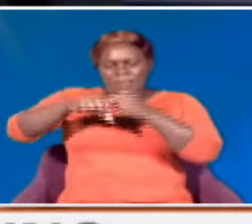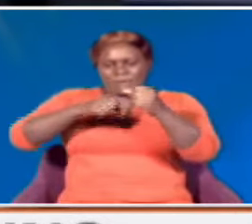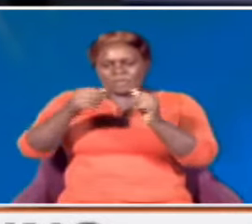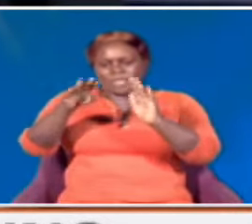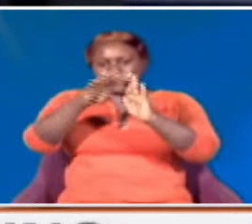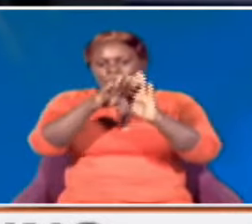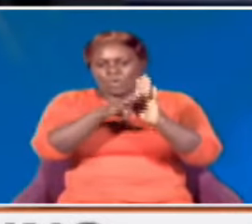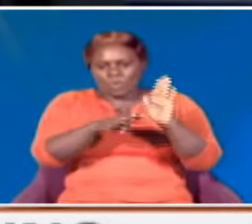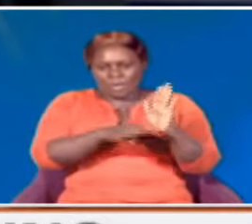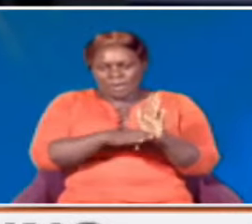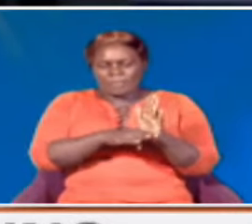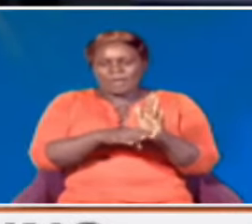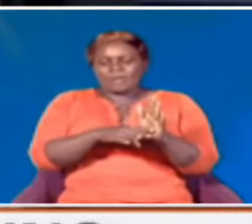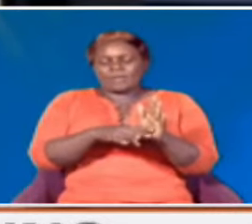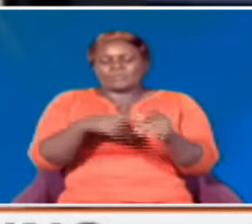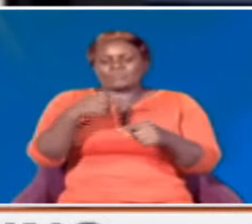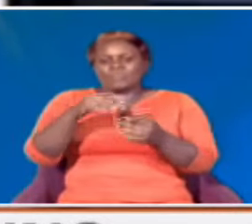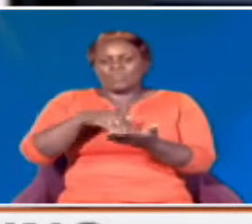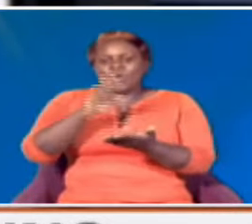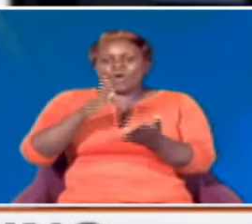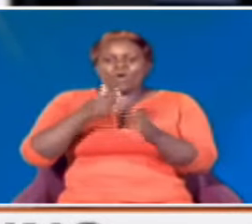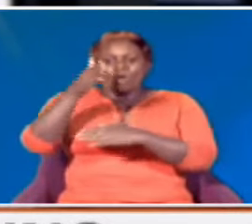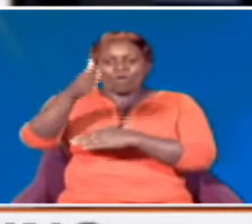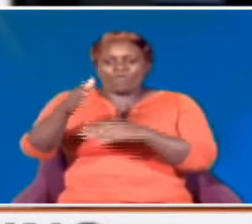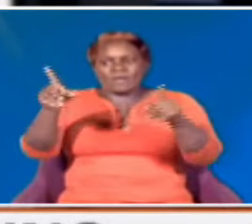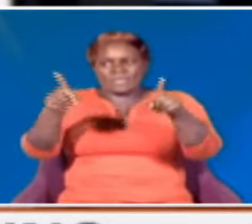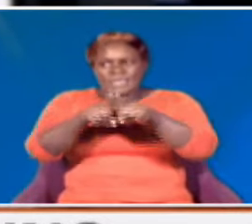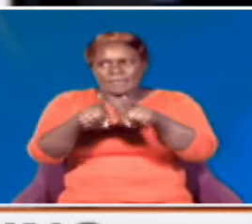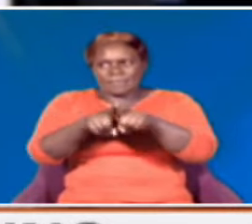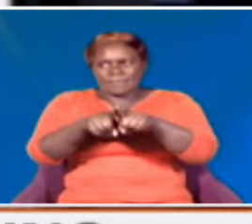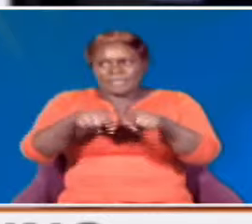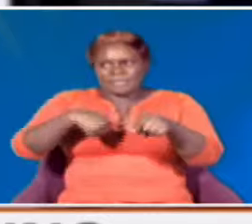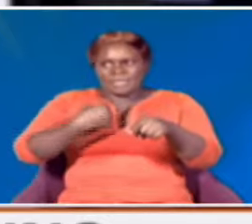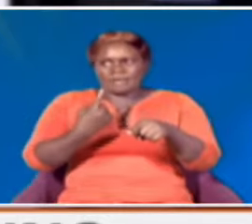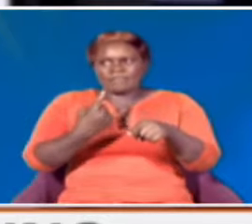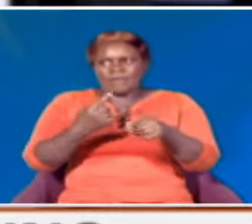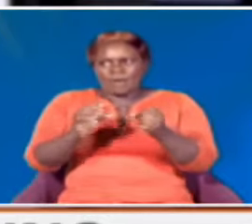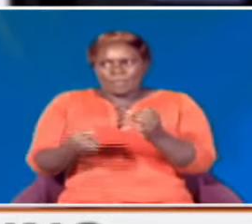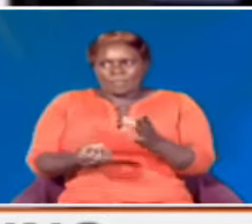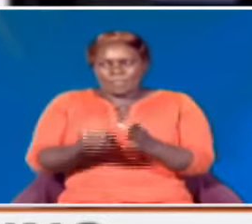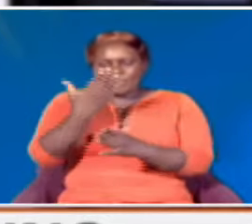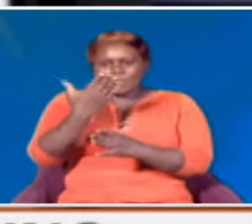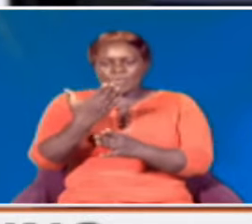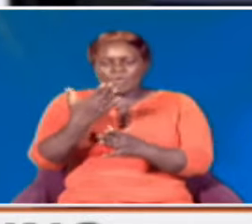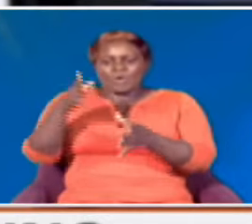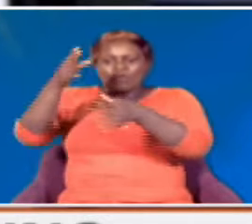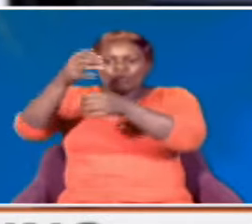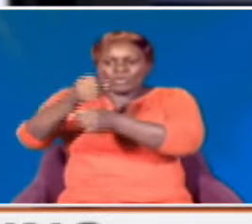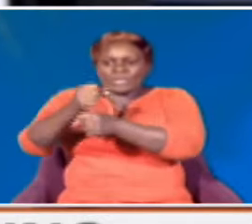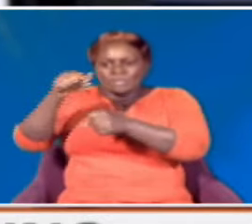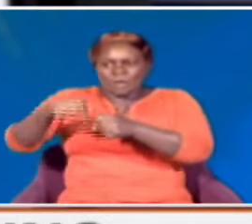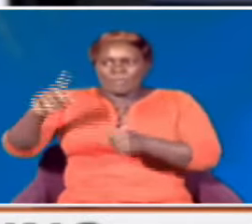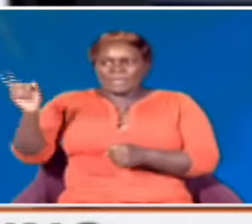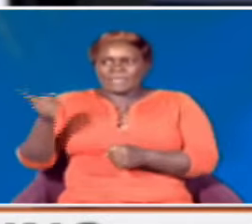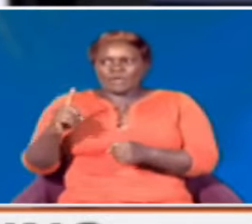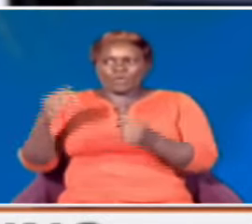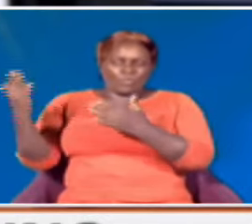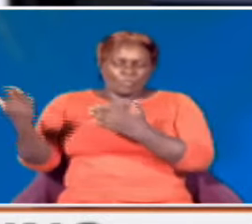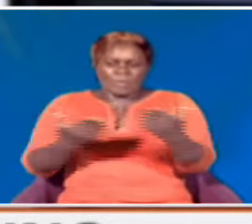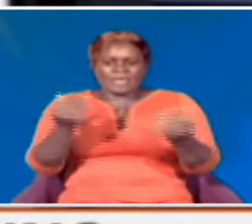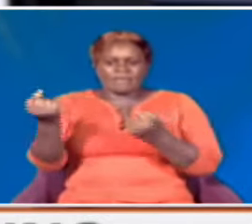product. And more on, more beyond that, we are going to be setting up a plant here in Nairobi so we can bring